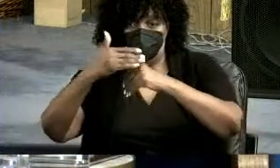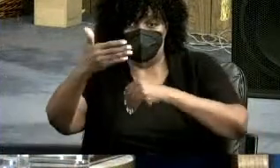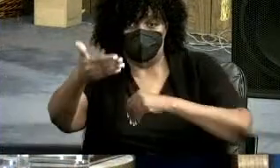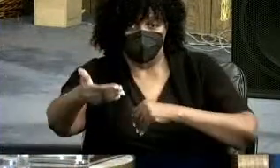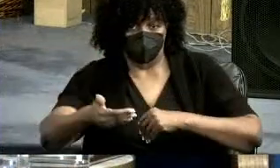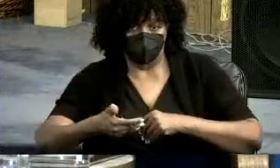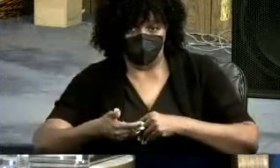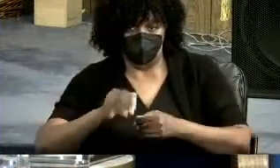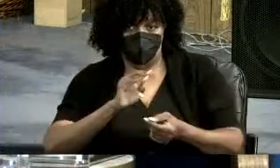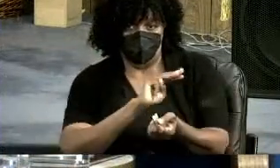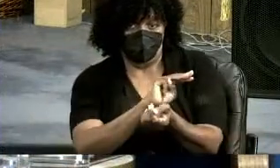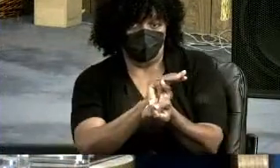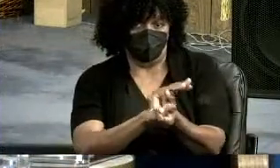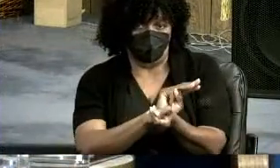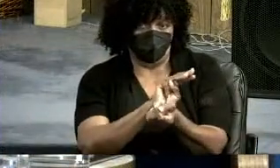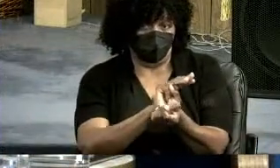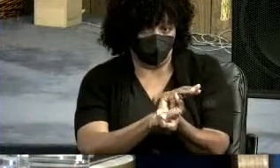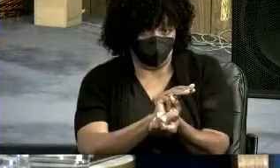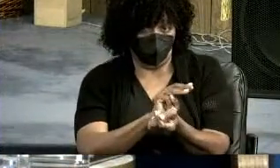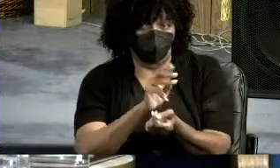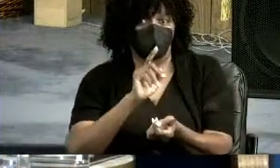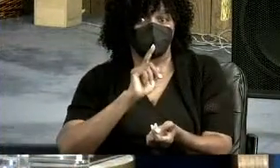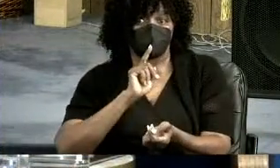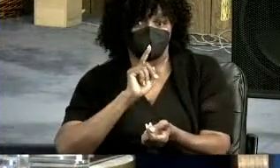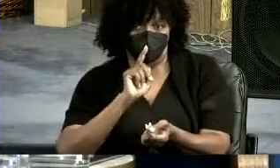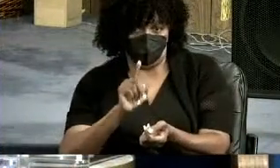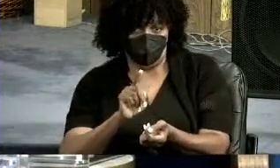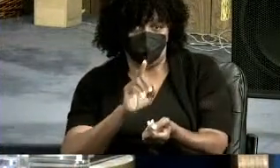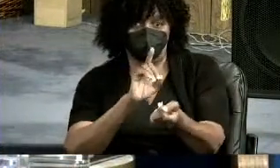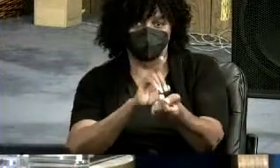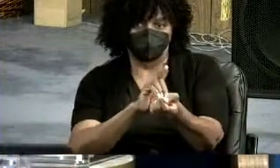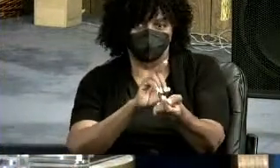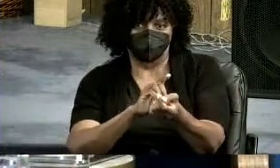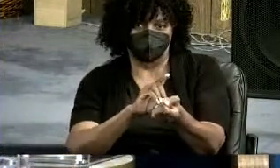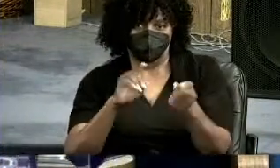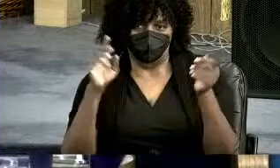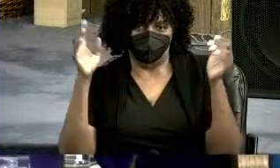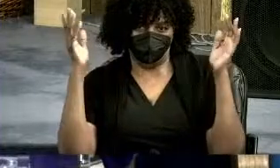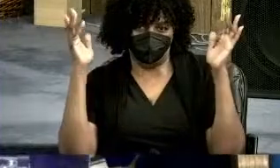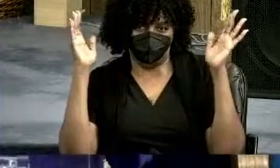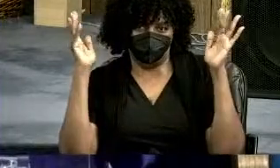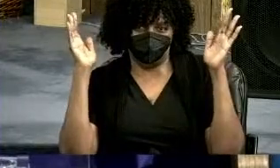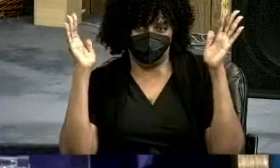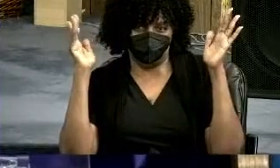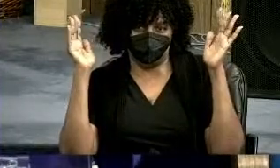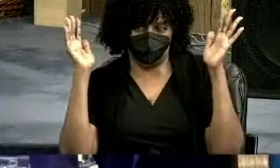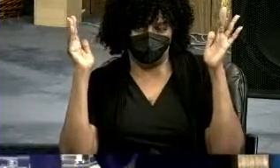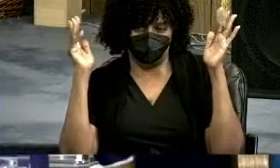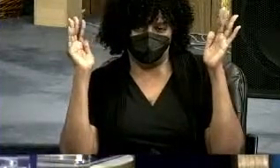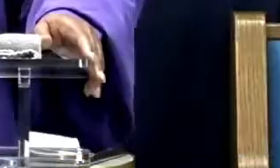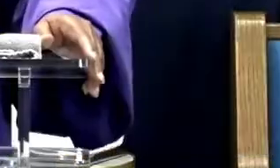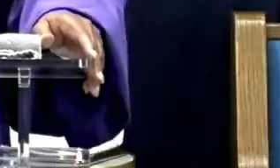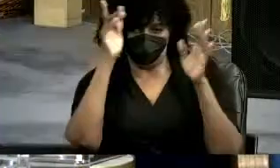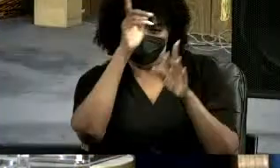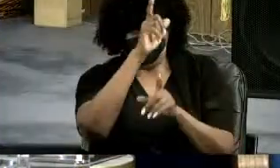study medicine to be a doctor. Amen. Amen.